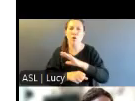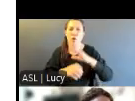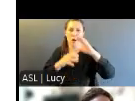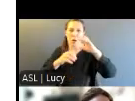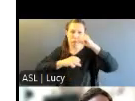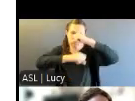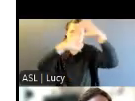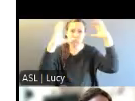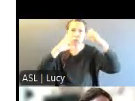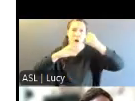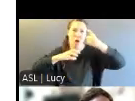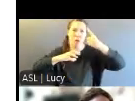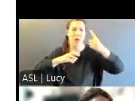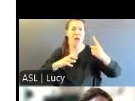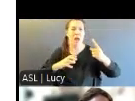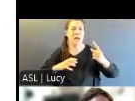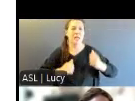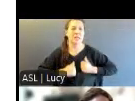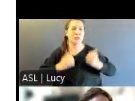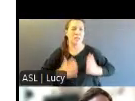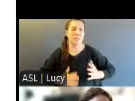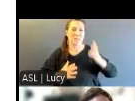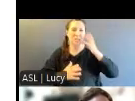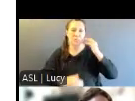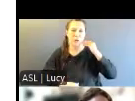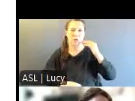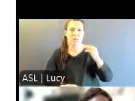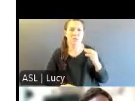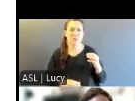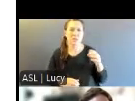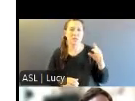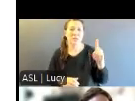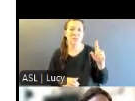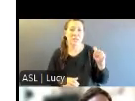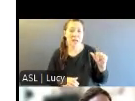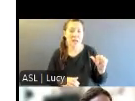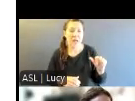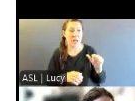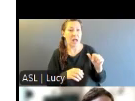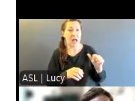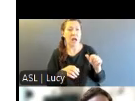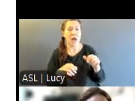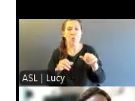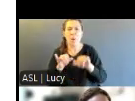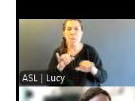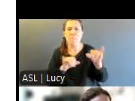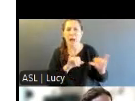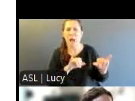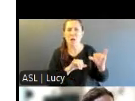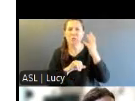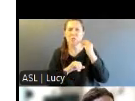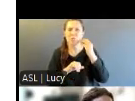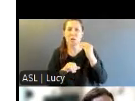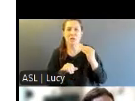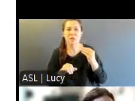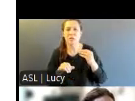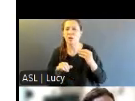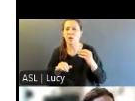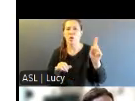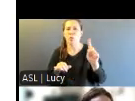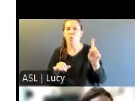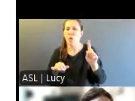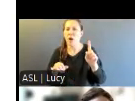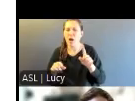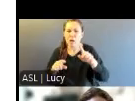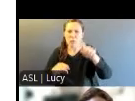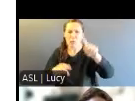For example, qualitative data can tell us about patterns or experiences that may be different or not showing up from